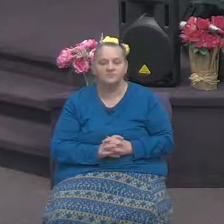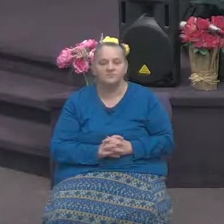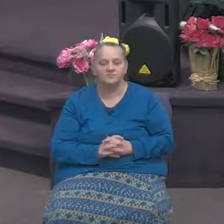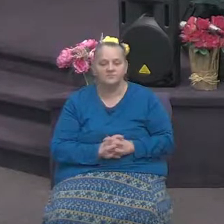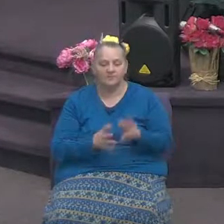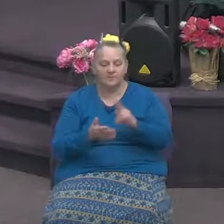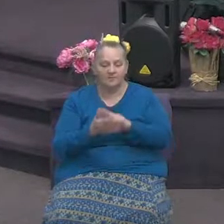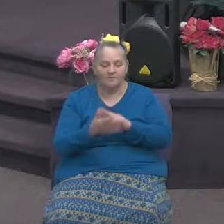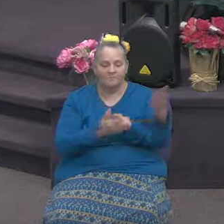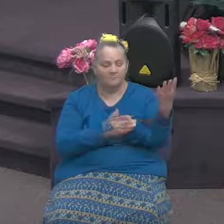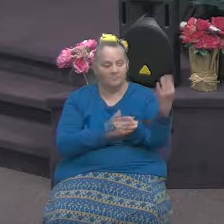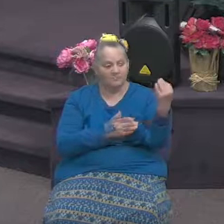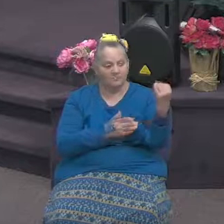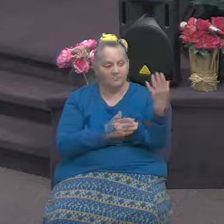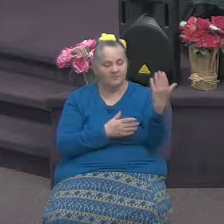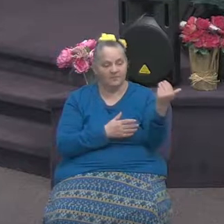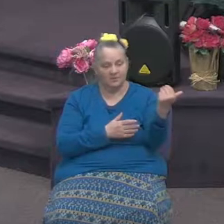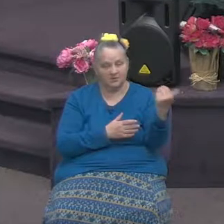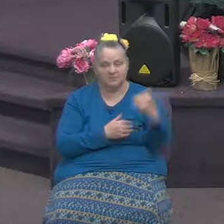and